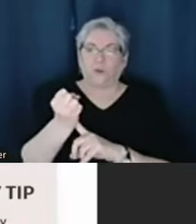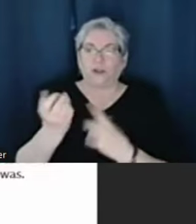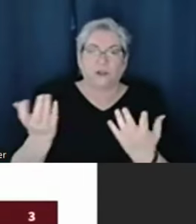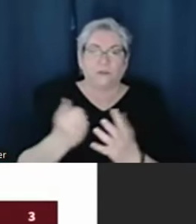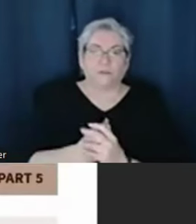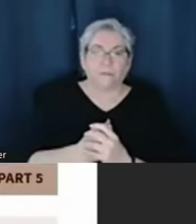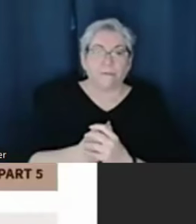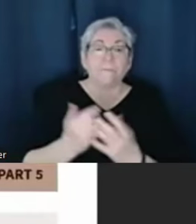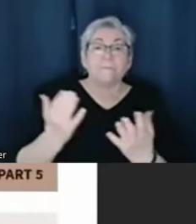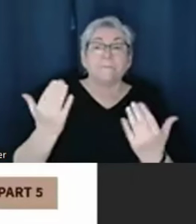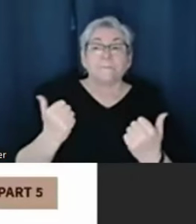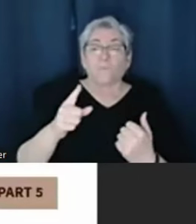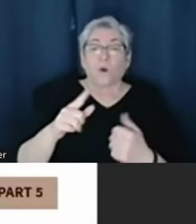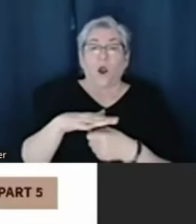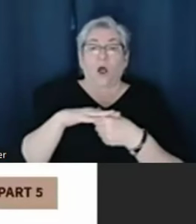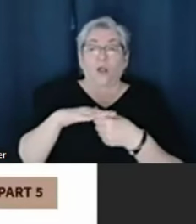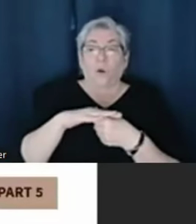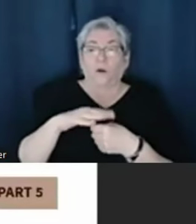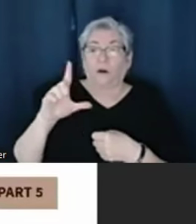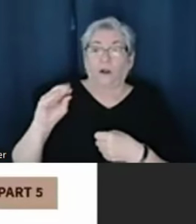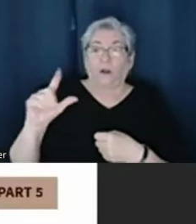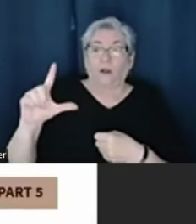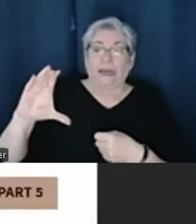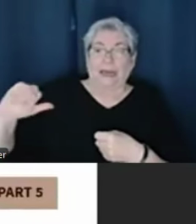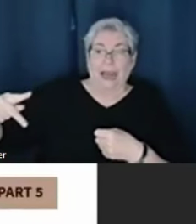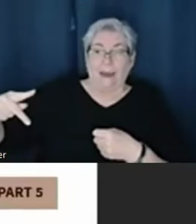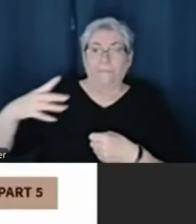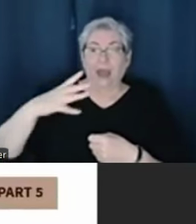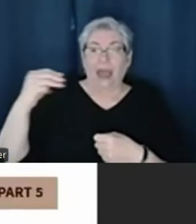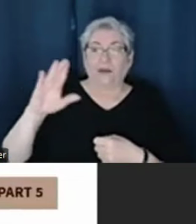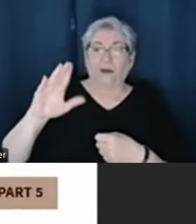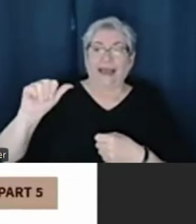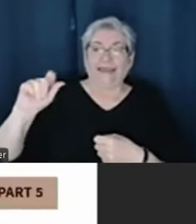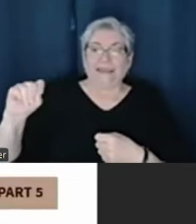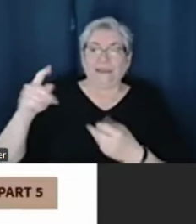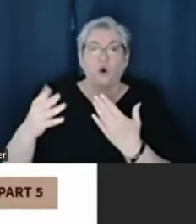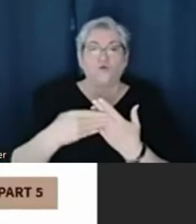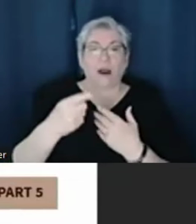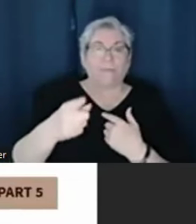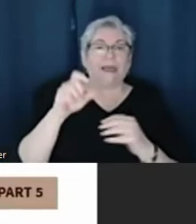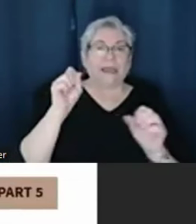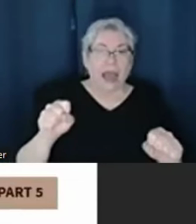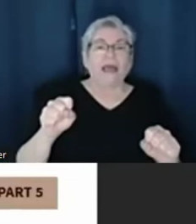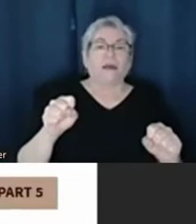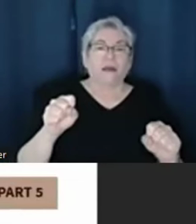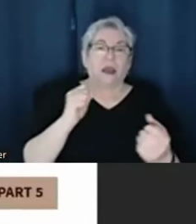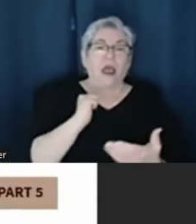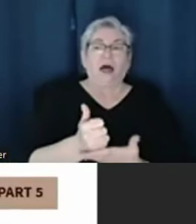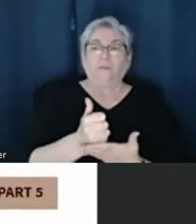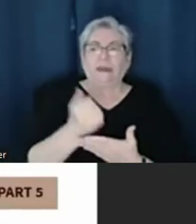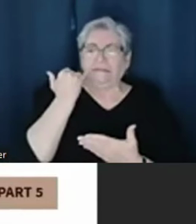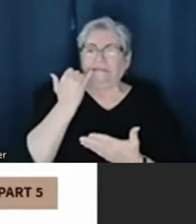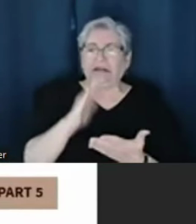Again, your local CAP and the P&A AT program can certainly help if things get a little dicey